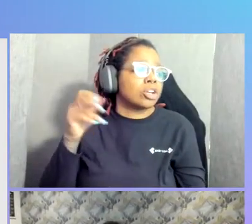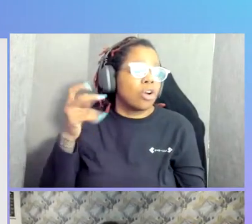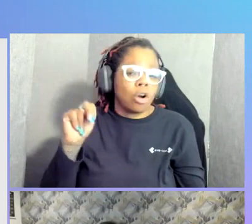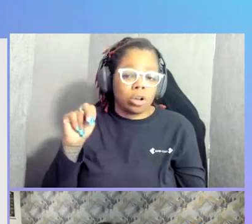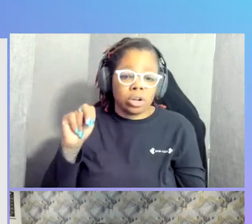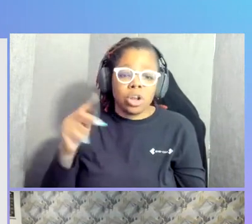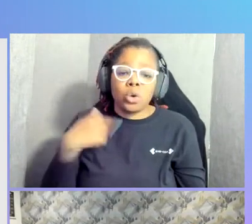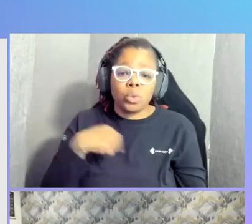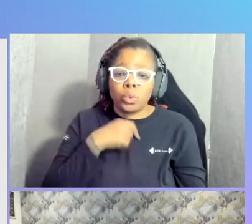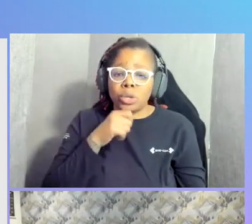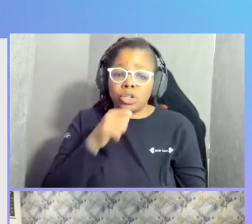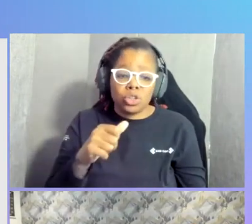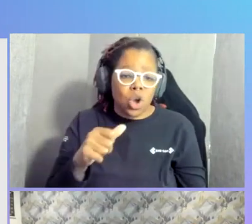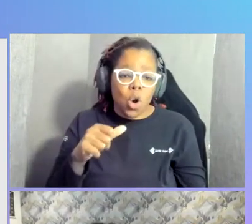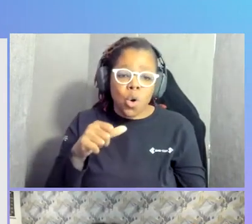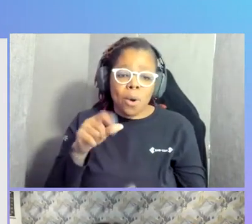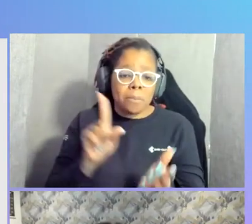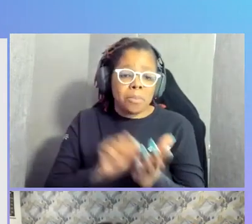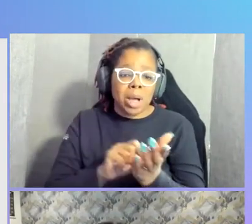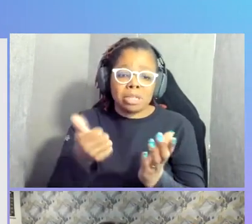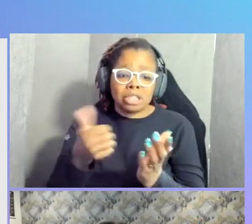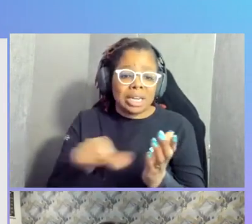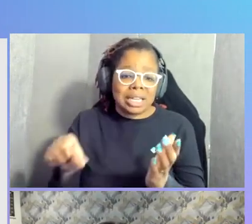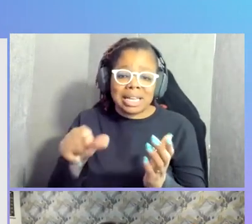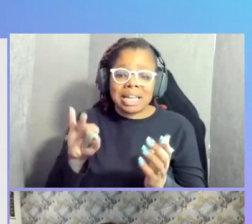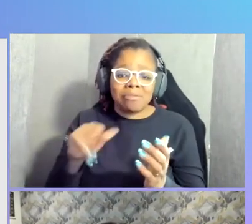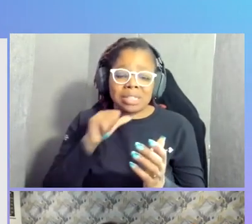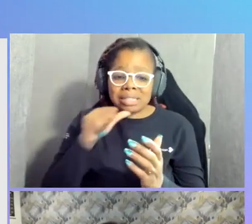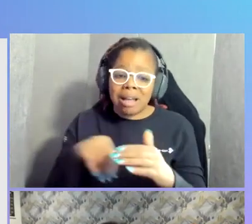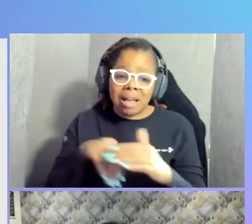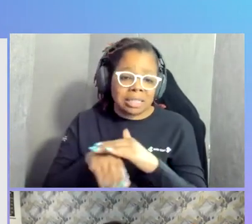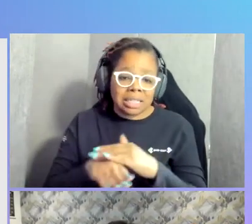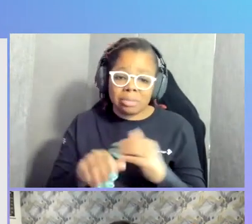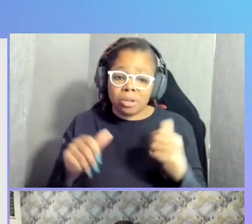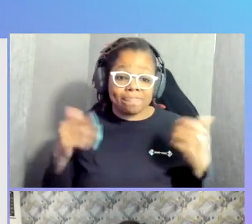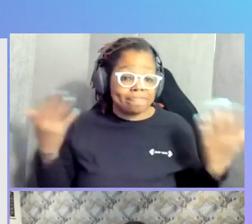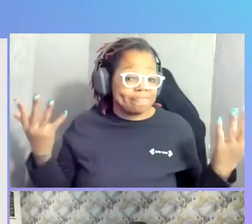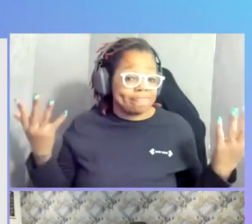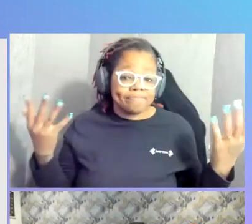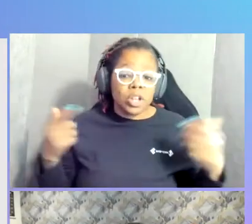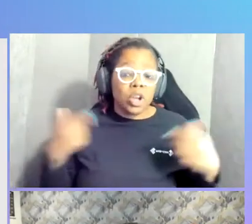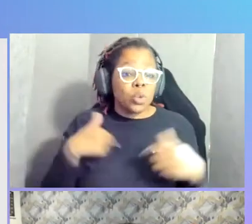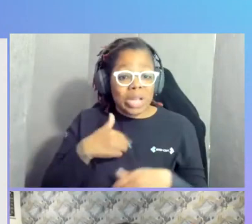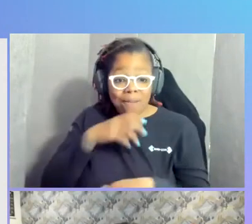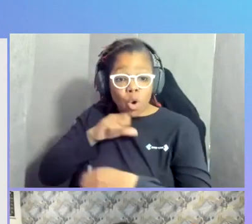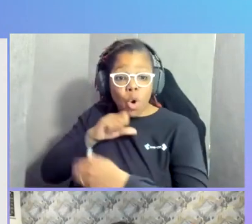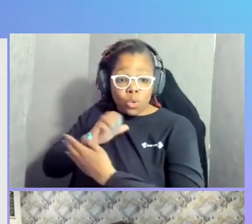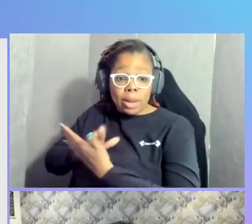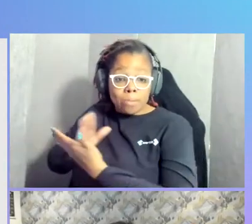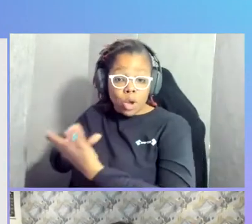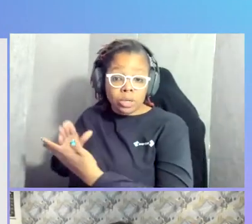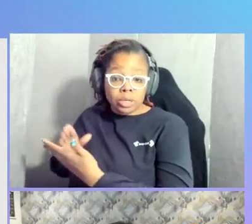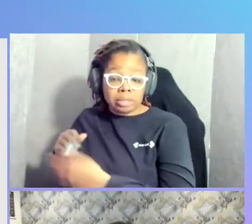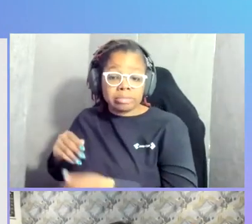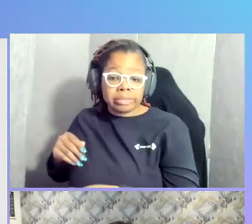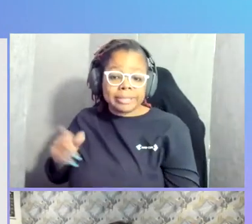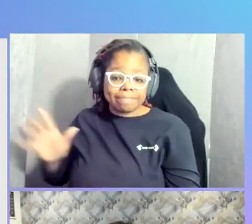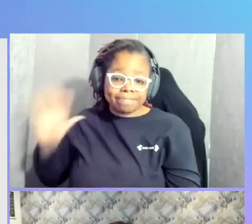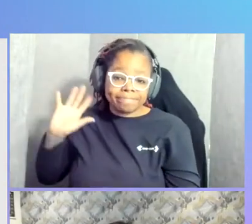any component if it's not accessible. We do have old components that are there for a while that